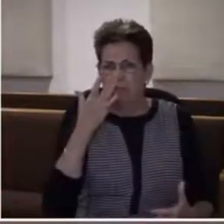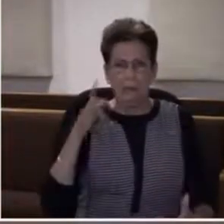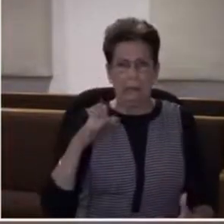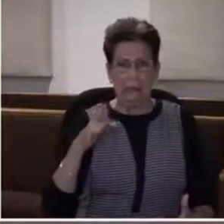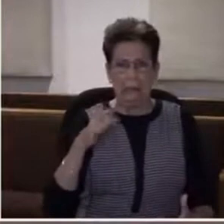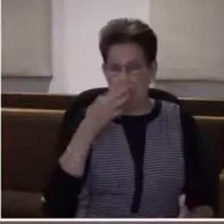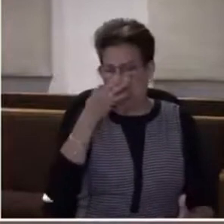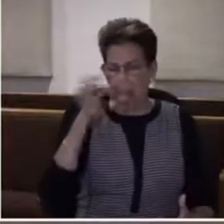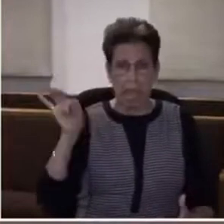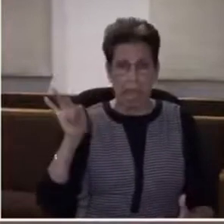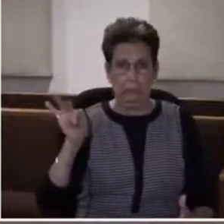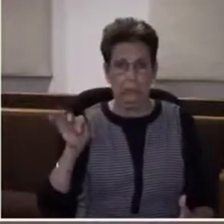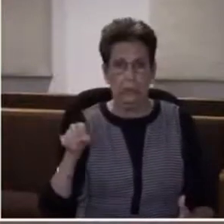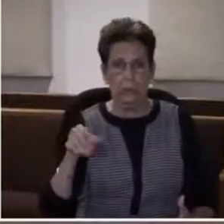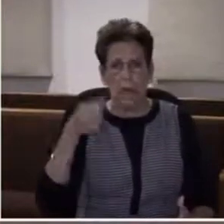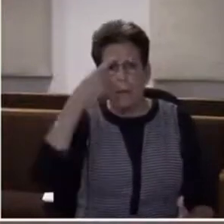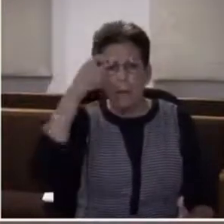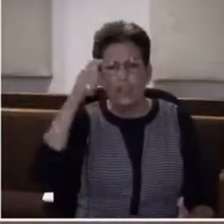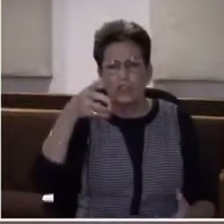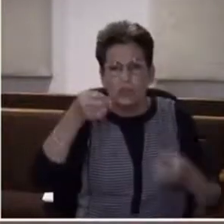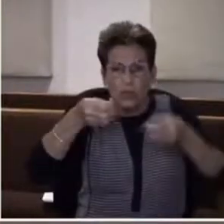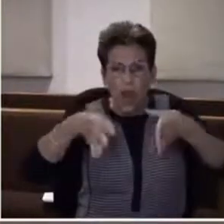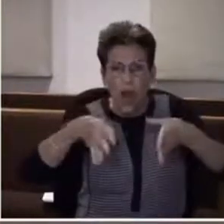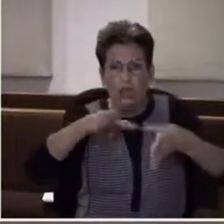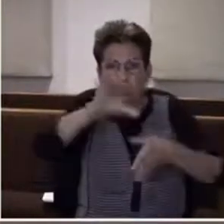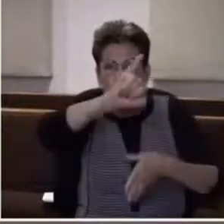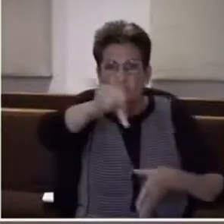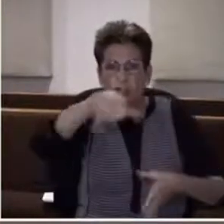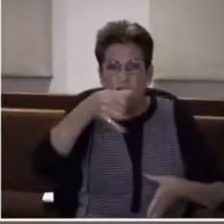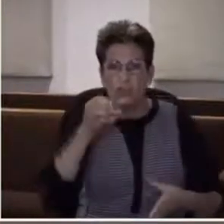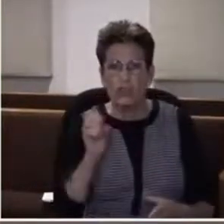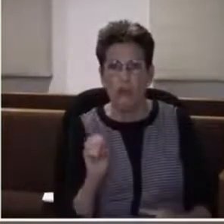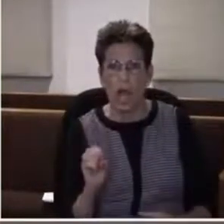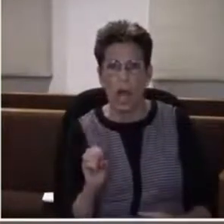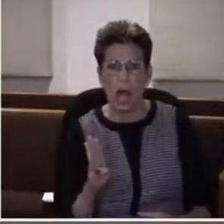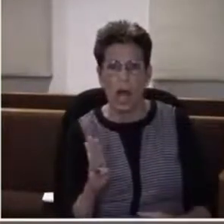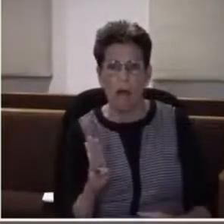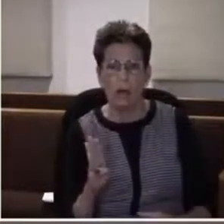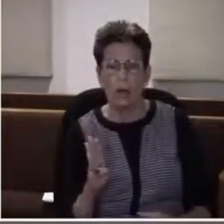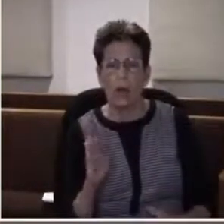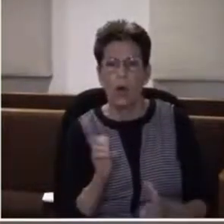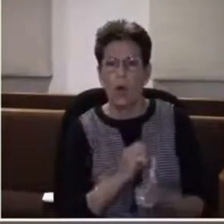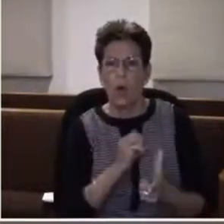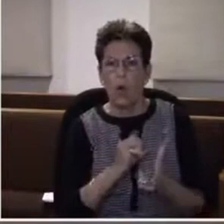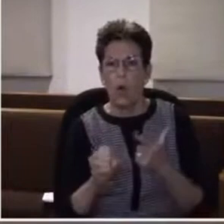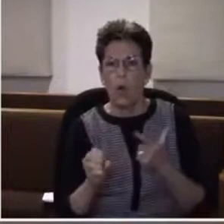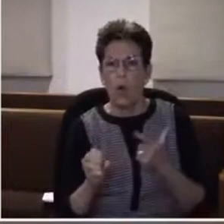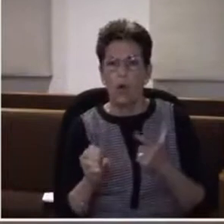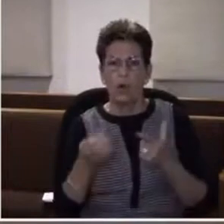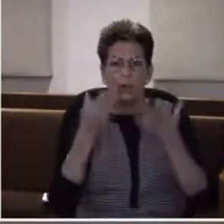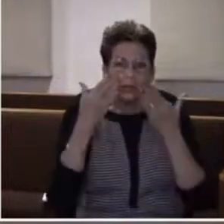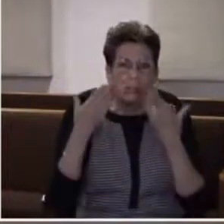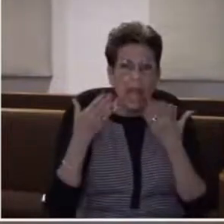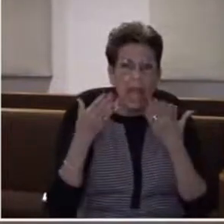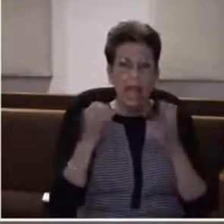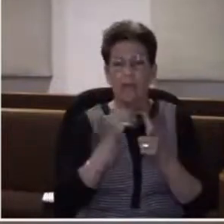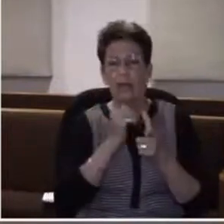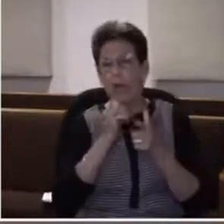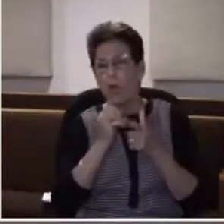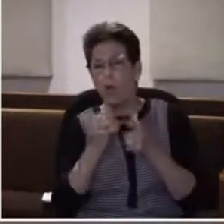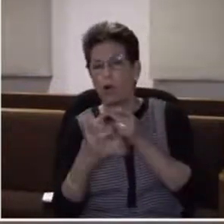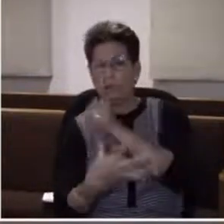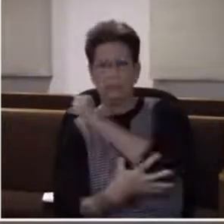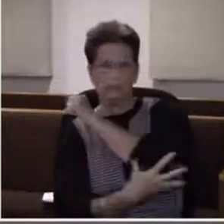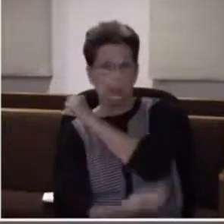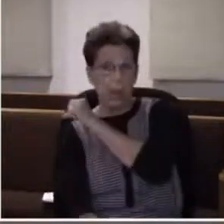anything. You think your life stinks right now because of some unexpected loss or some unexpected poverty.